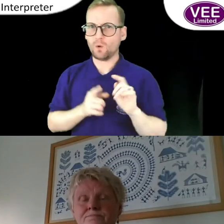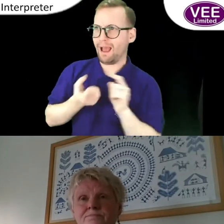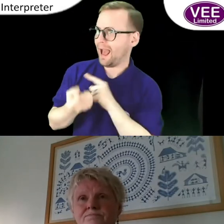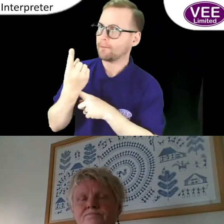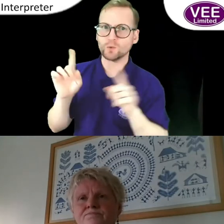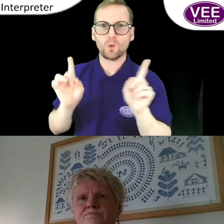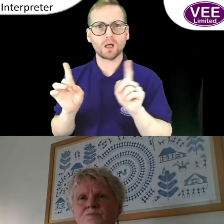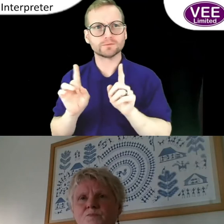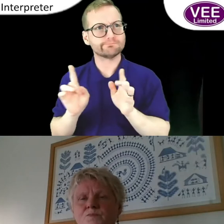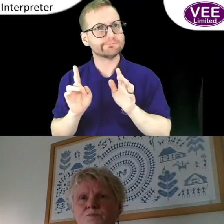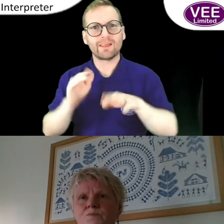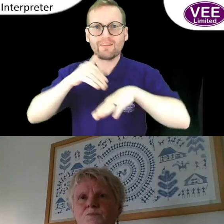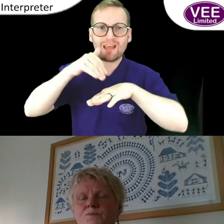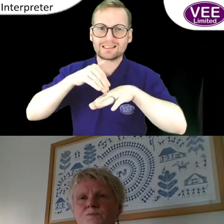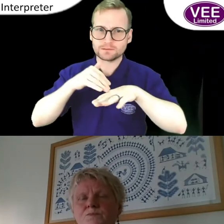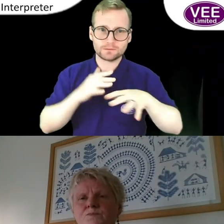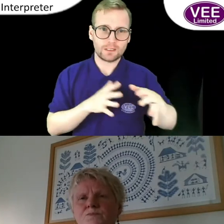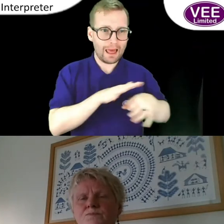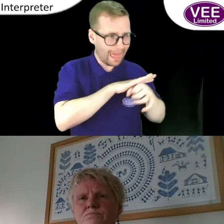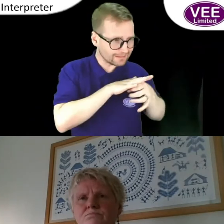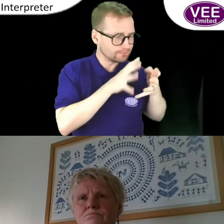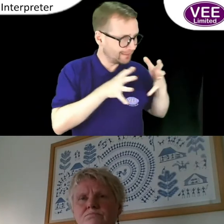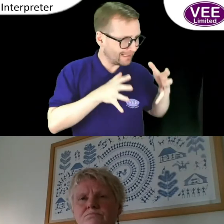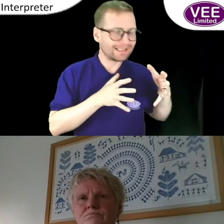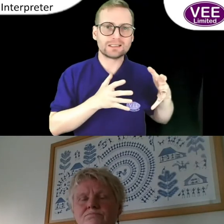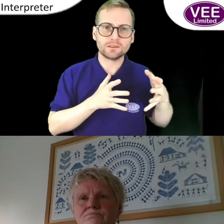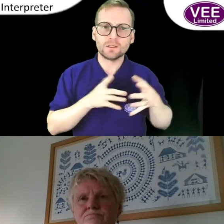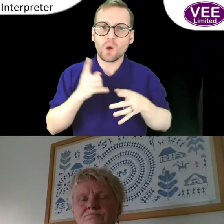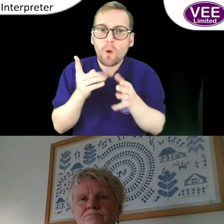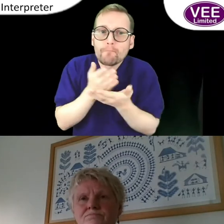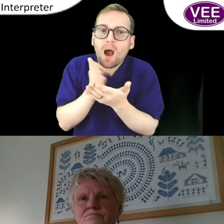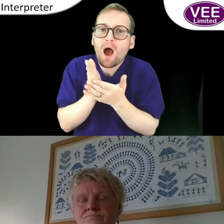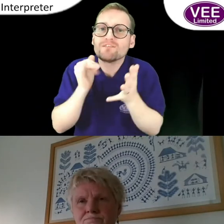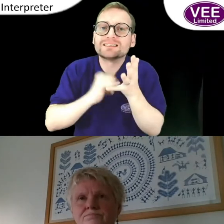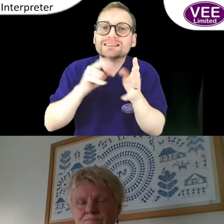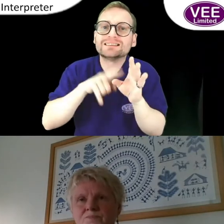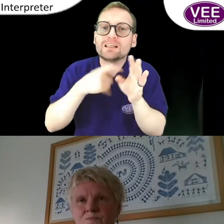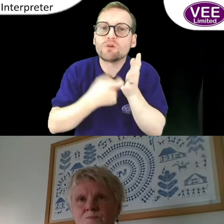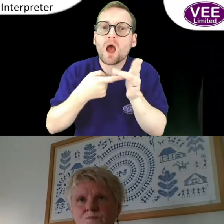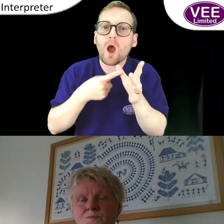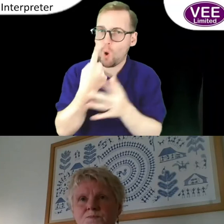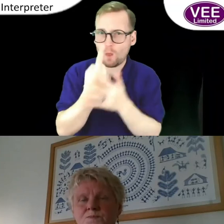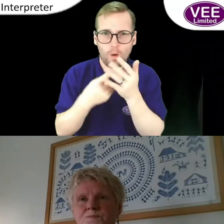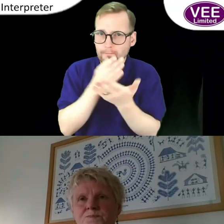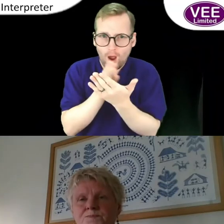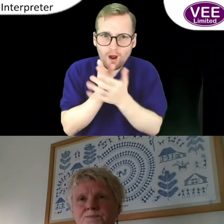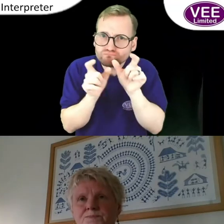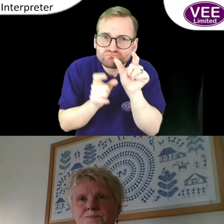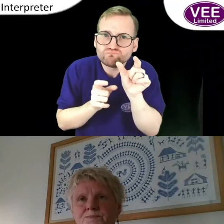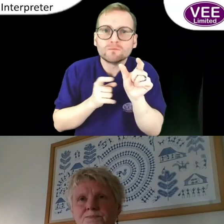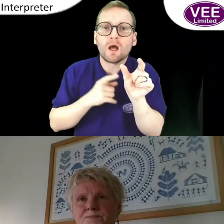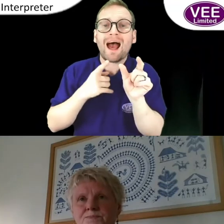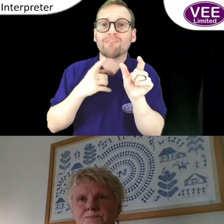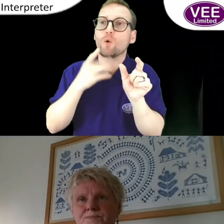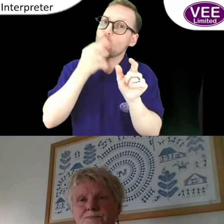have quite a huge land, and one section of Syria is facing the water. But I was really